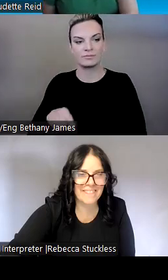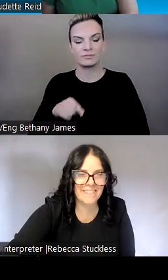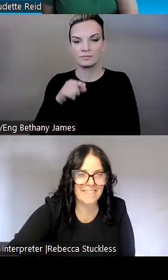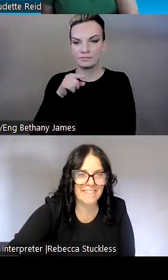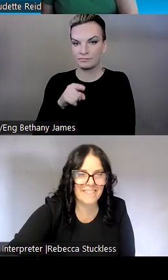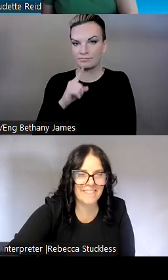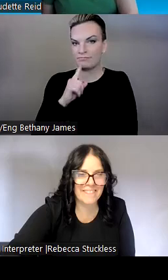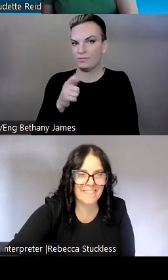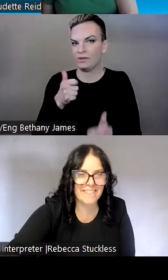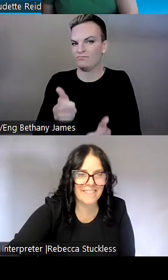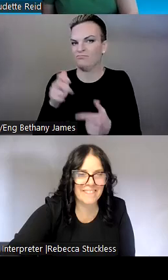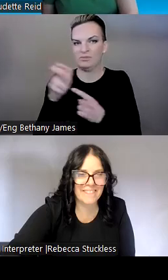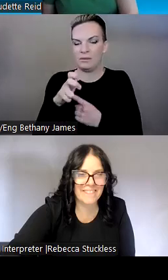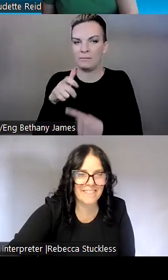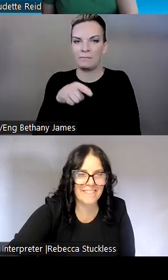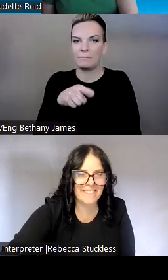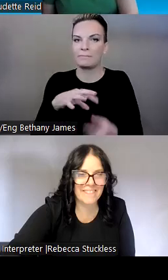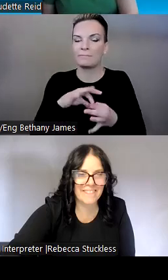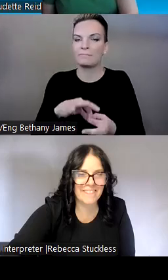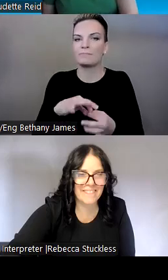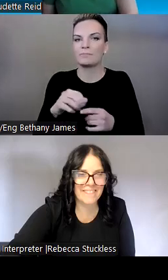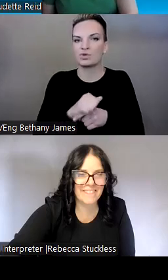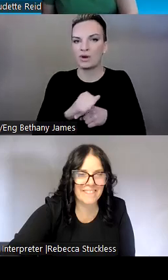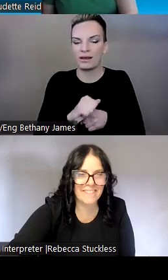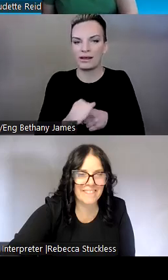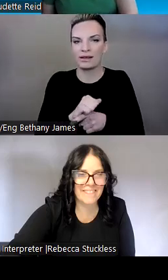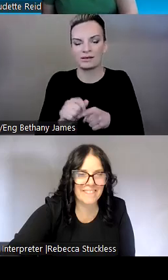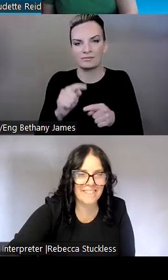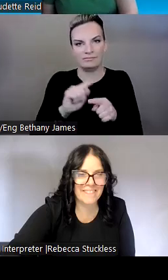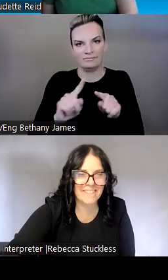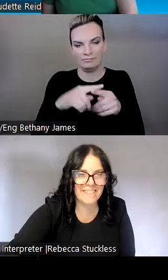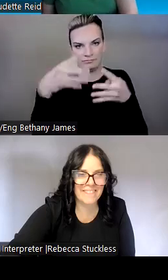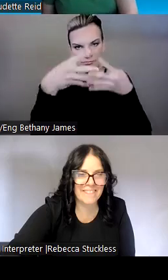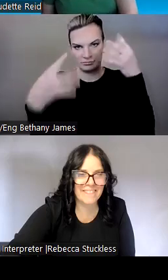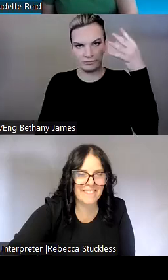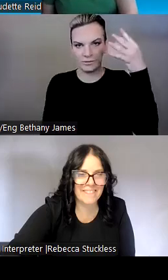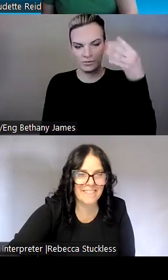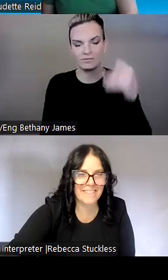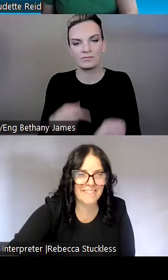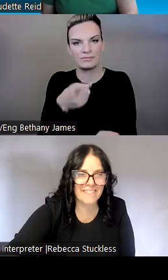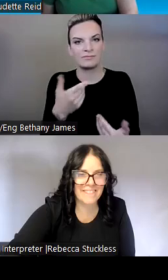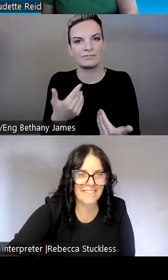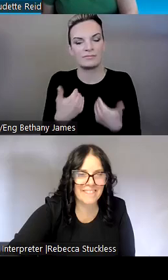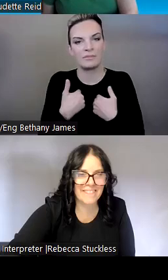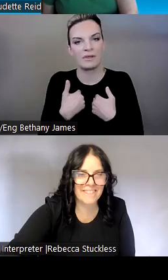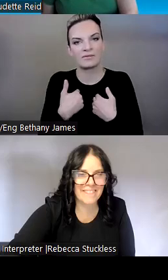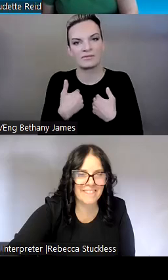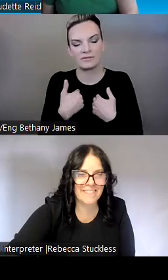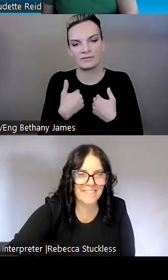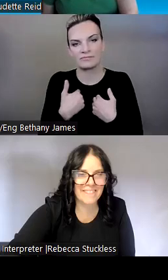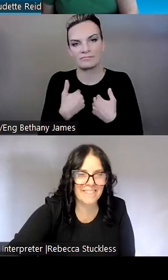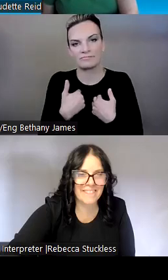resource for training in a variety of different things. And they do have a whole series